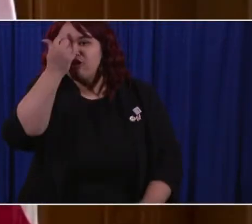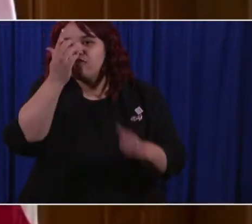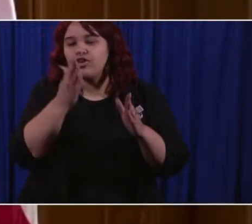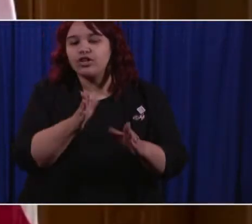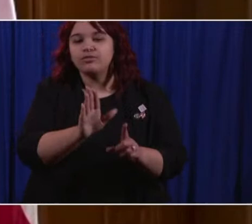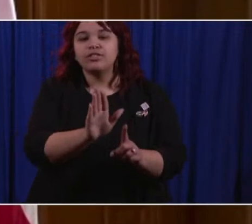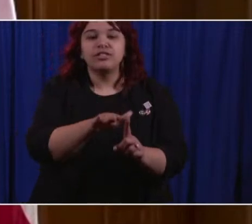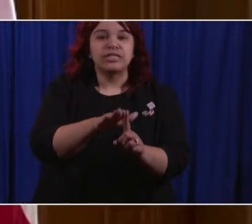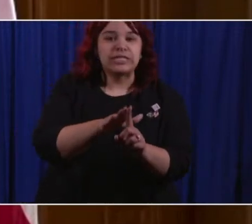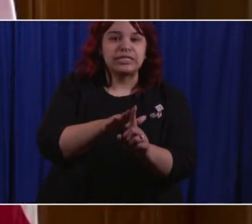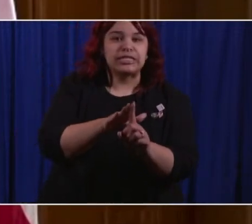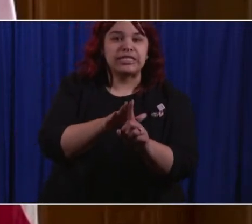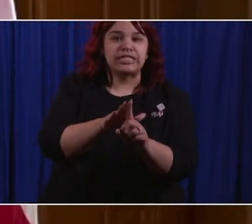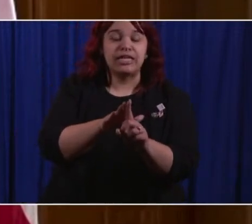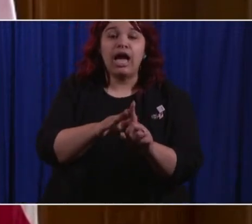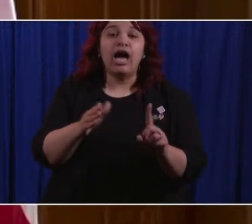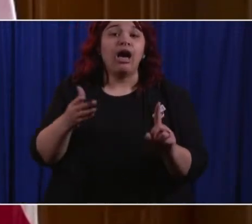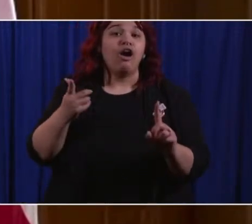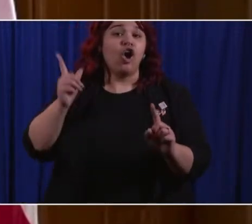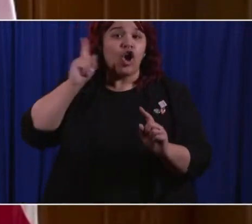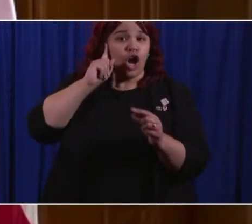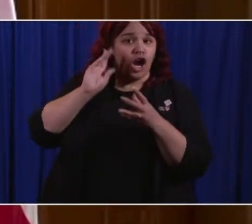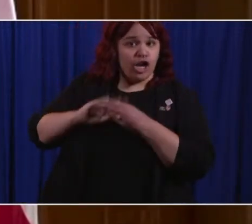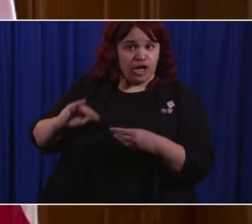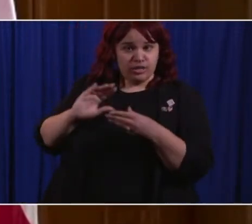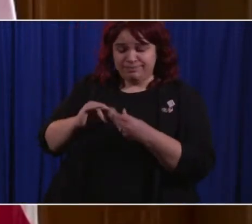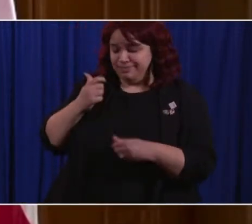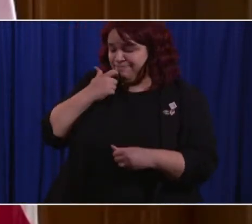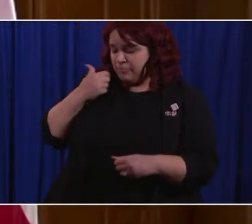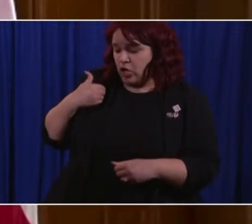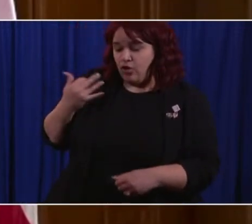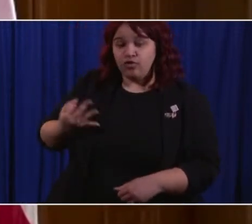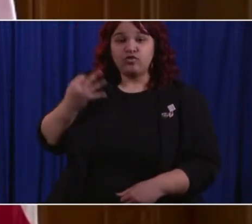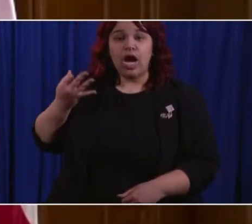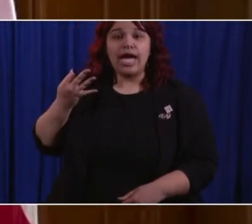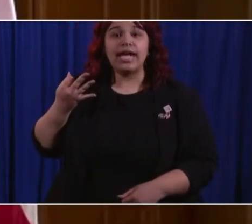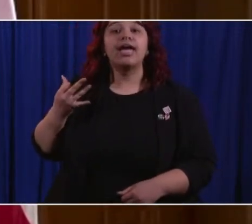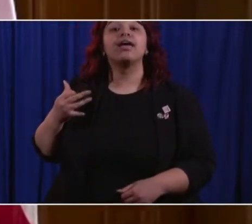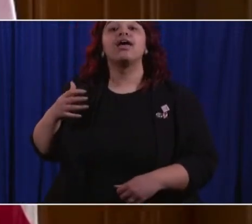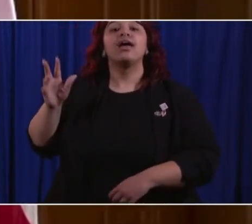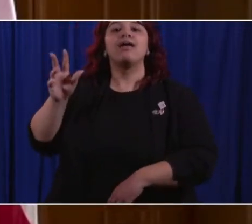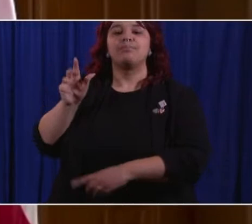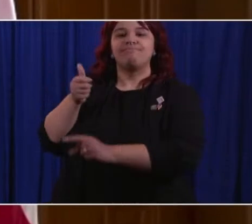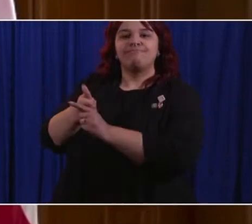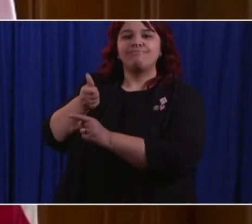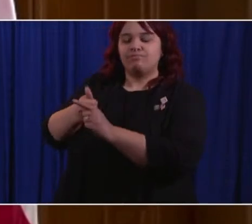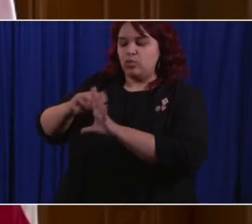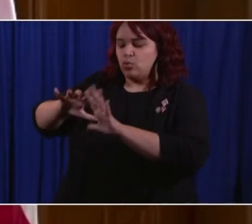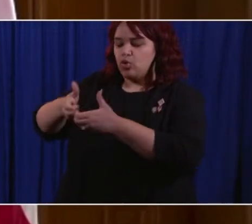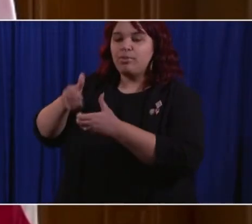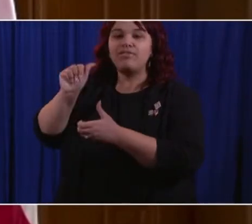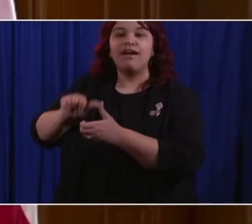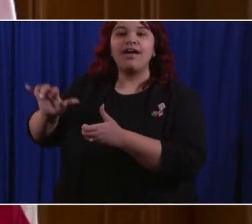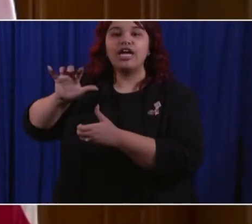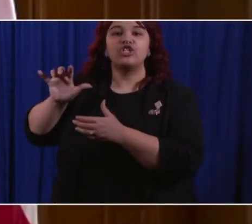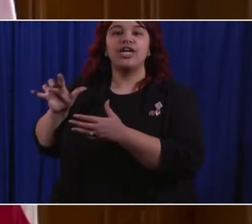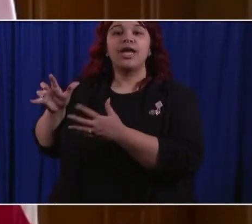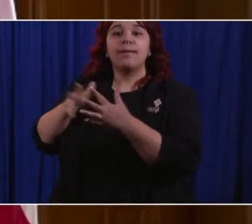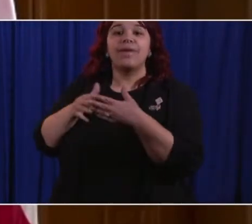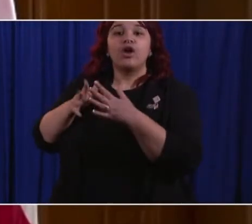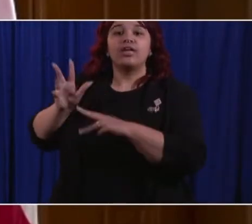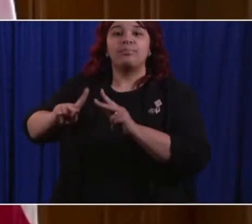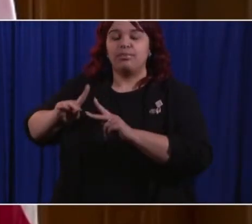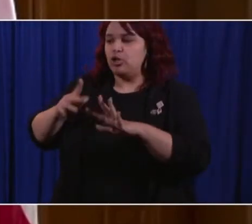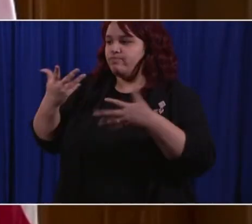plan to meet with members of the Asian American community on Friday. Can you confirm that, and are you planning to make an apology for the use of the phrase